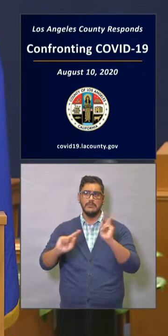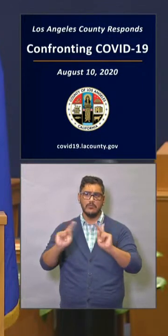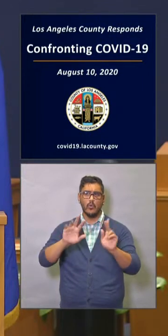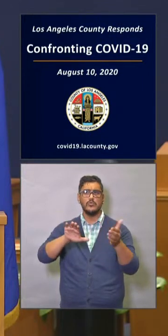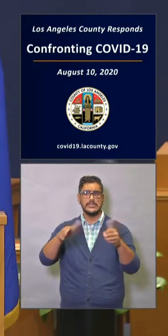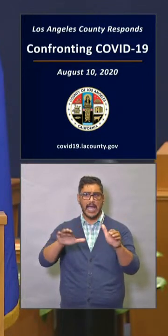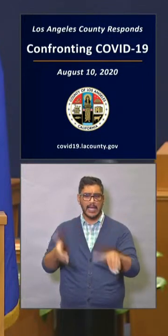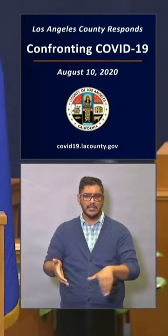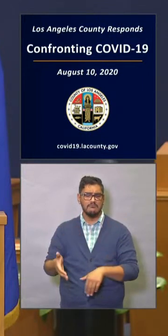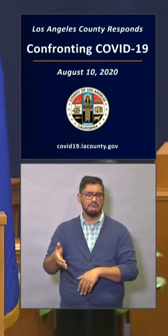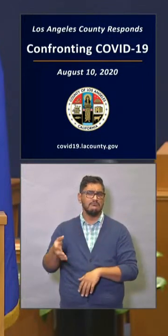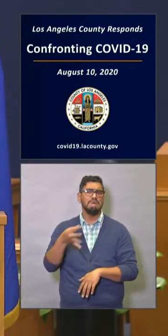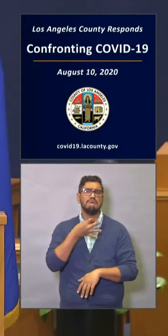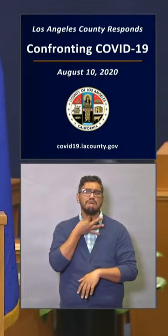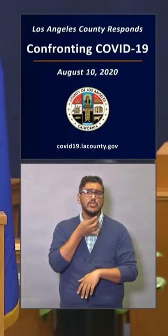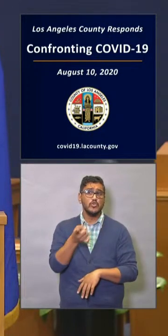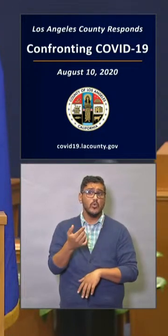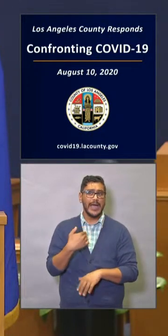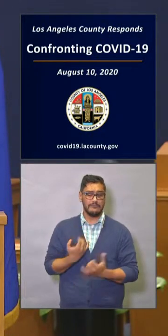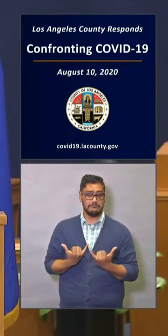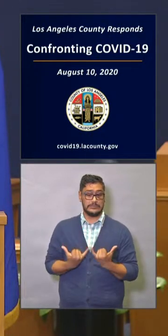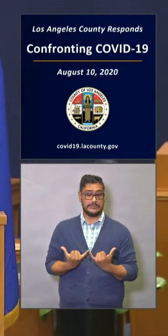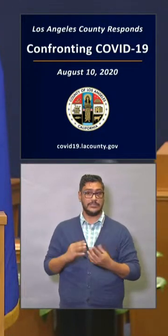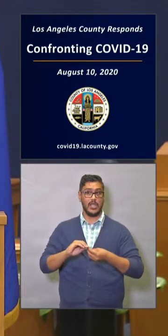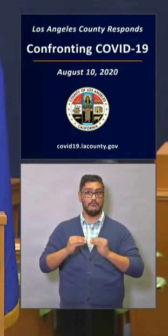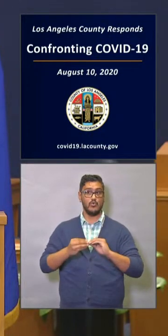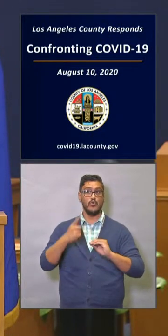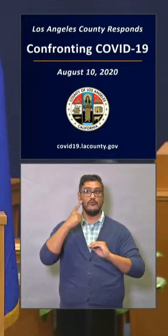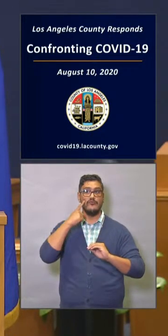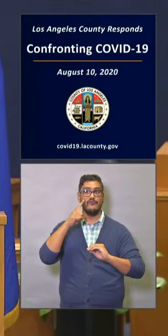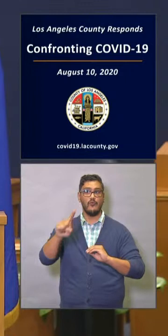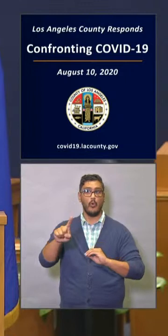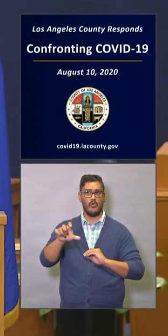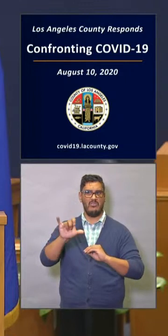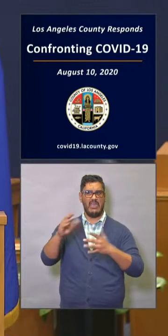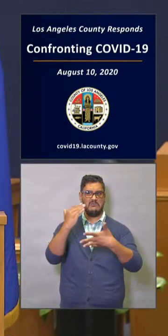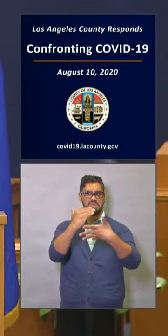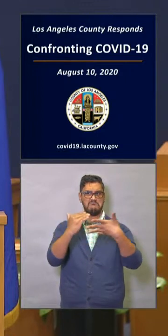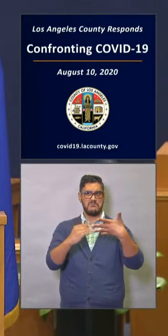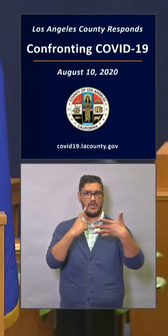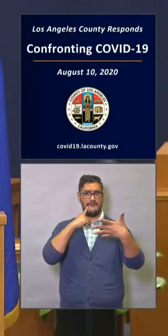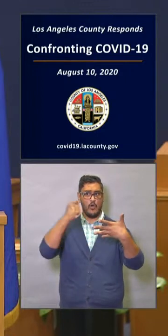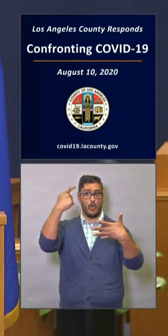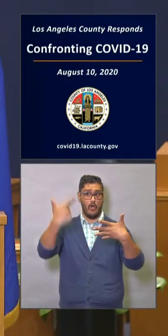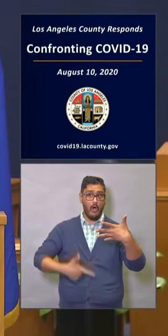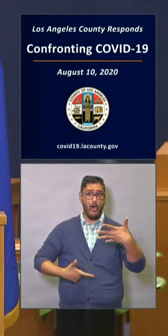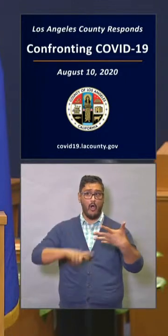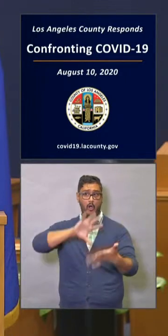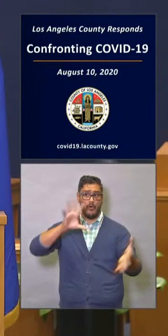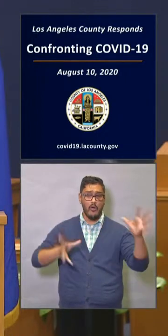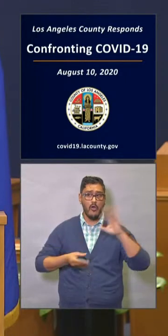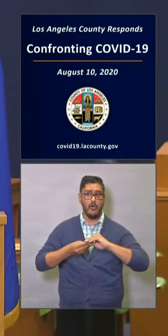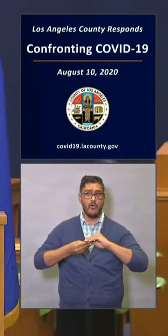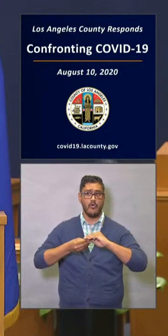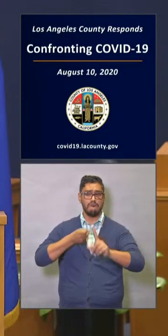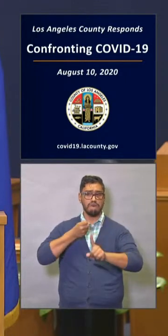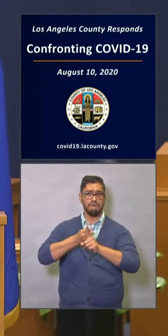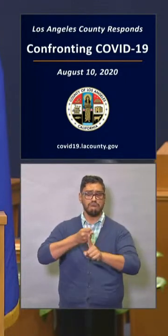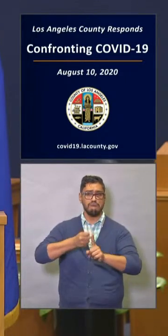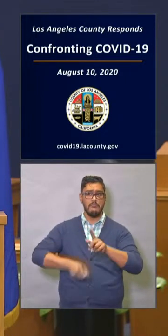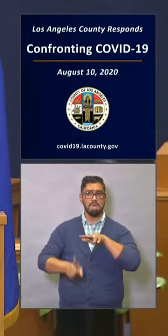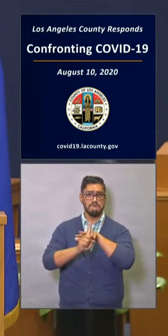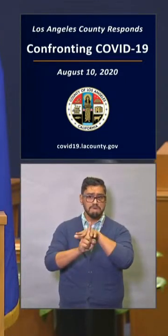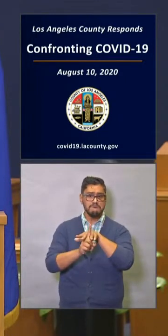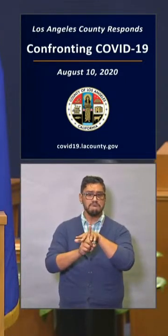I was wondering if you had a current number for that breakdown for overall cases. And my second